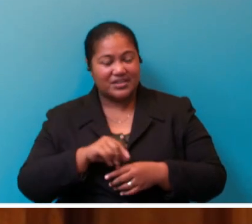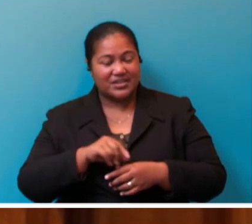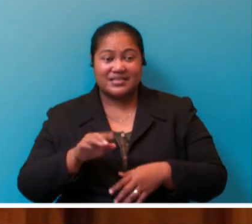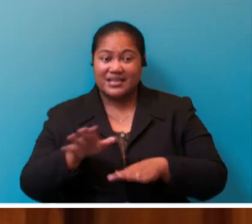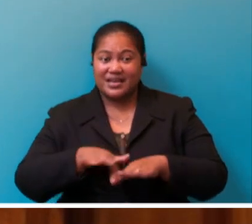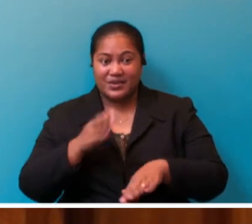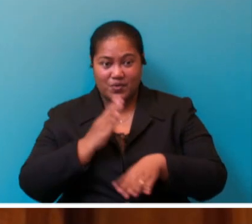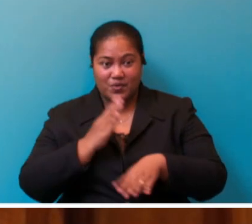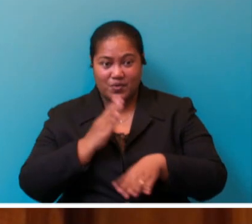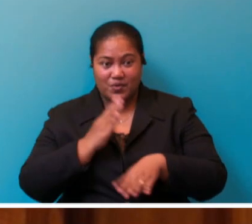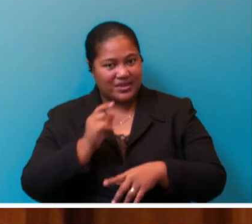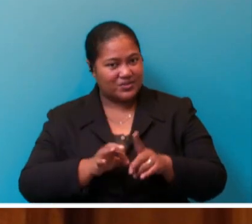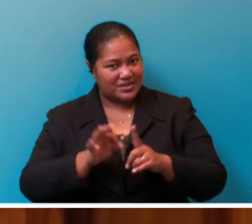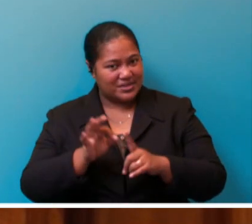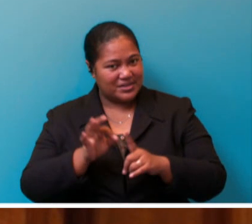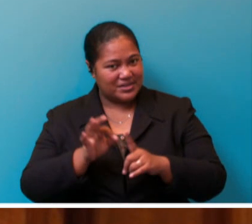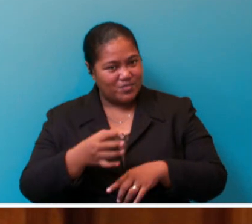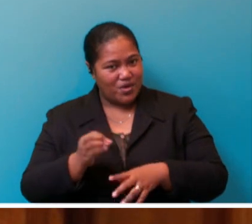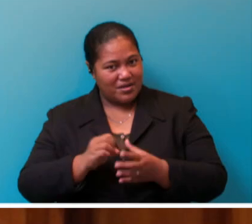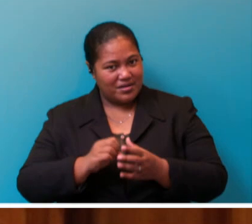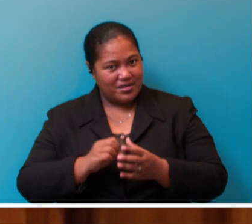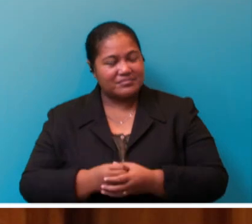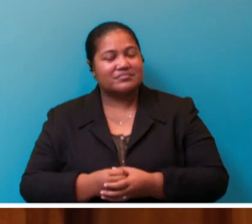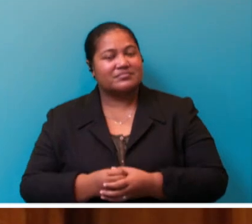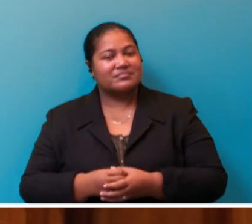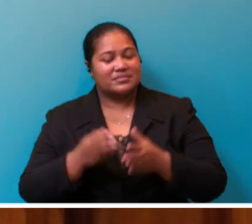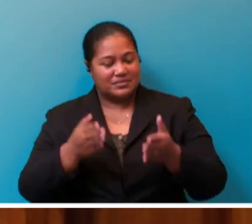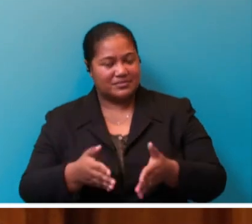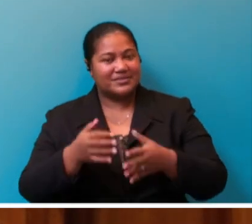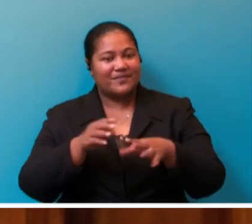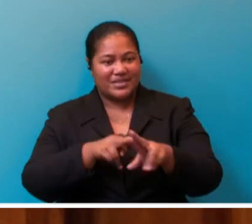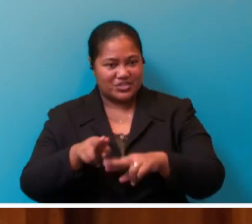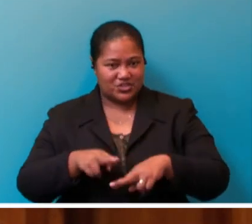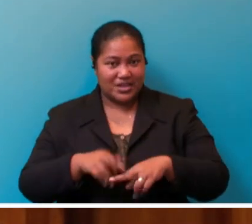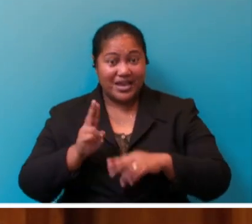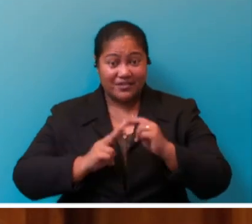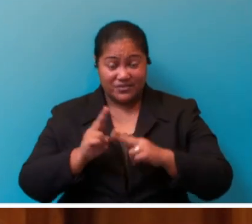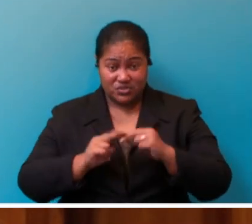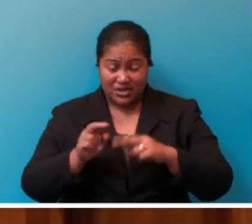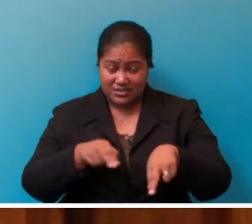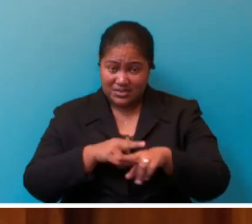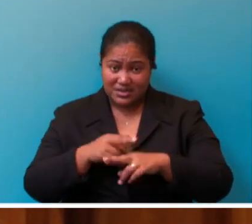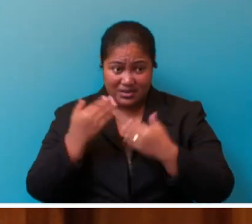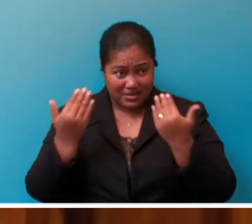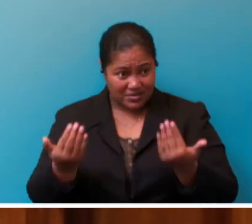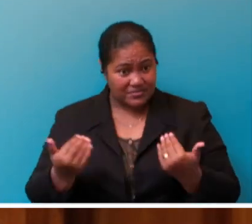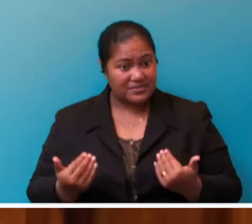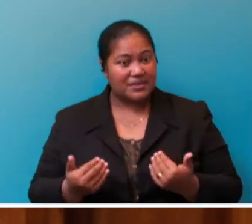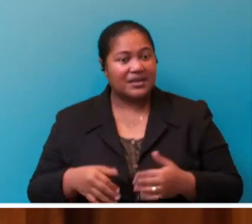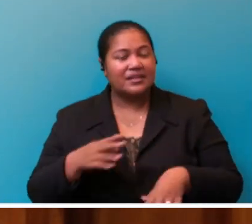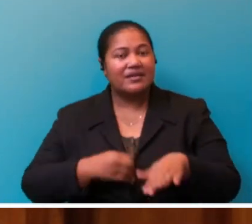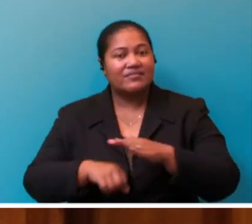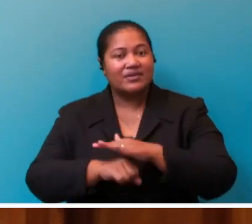to increase and grow into Fiji. Our infrastructure, Honorable Speaker, the foundation of a